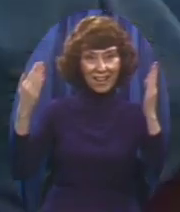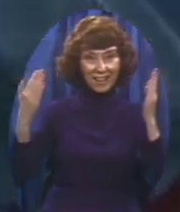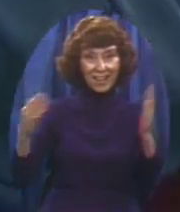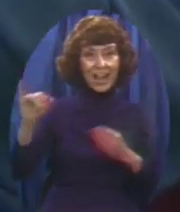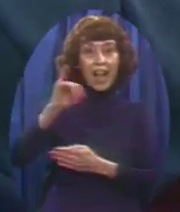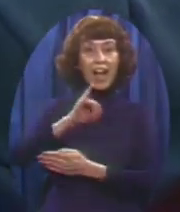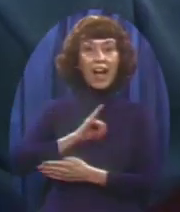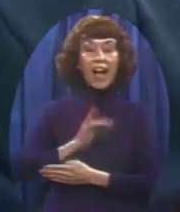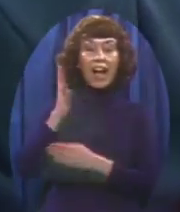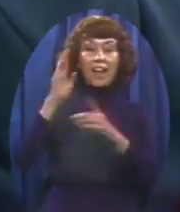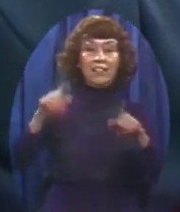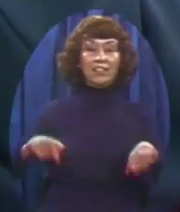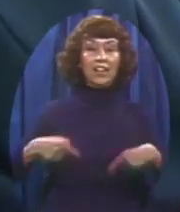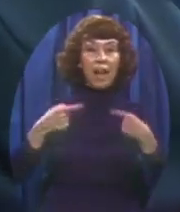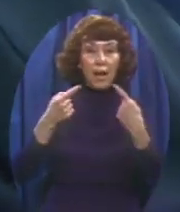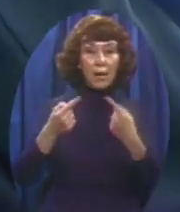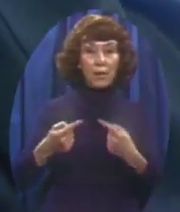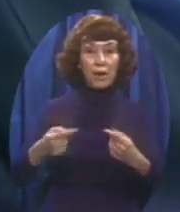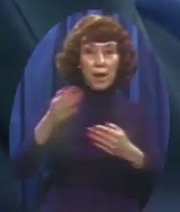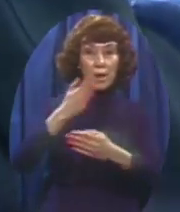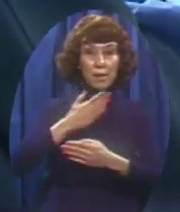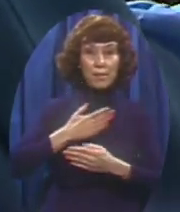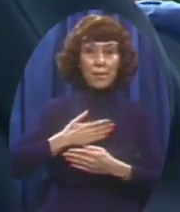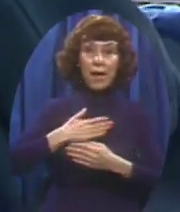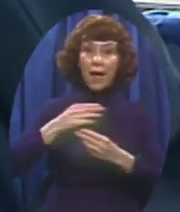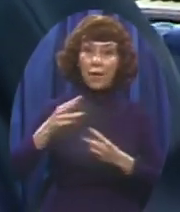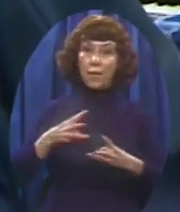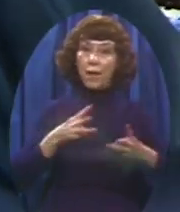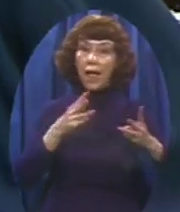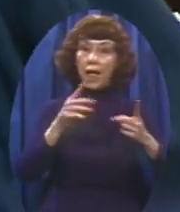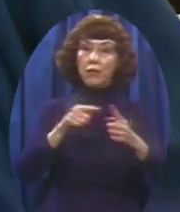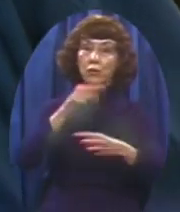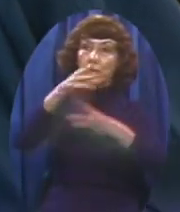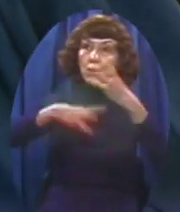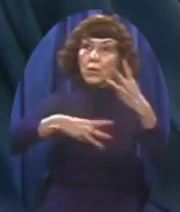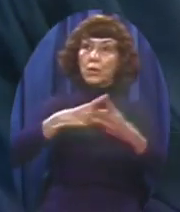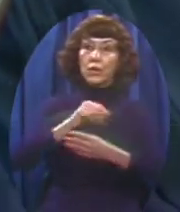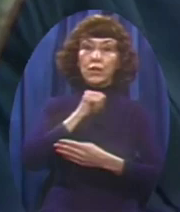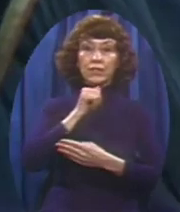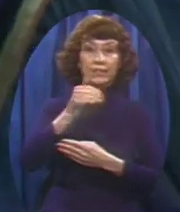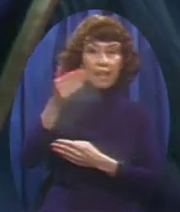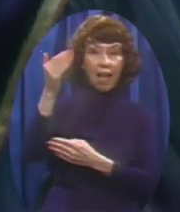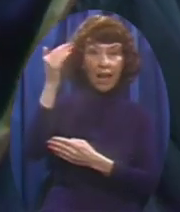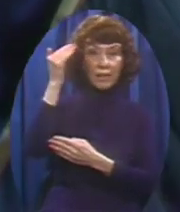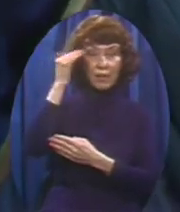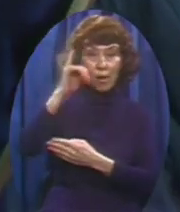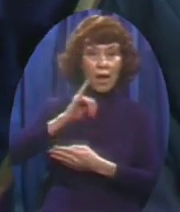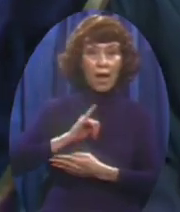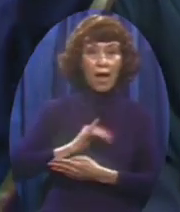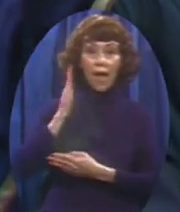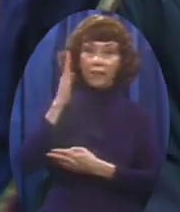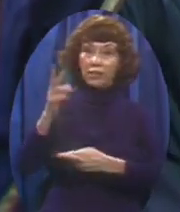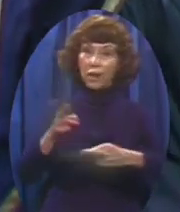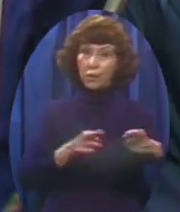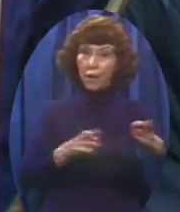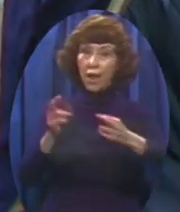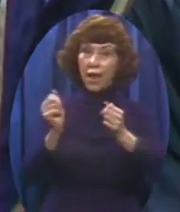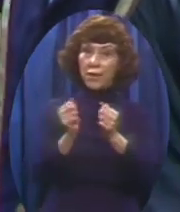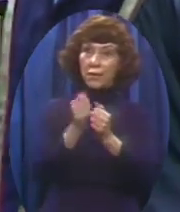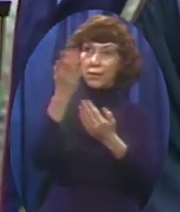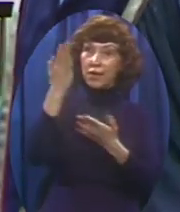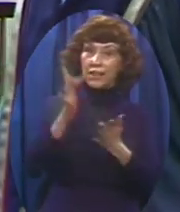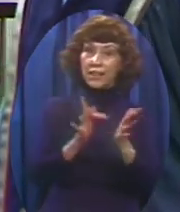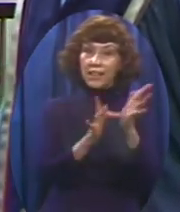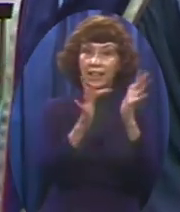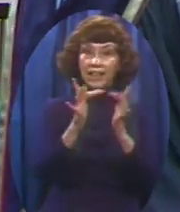gone. I shall bring my bride to worlds unknown. I shall bring with him